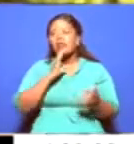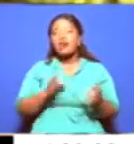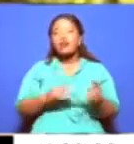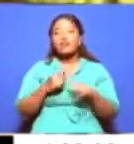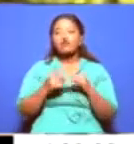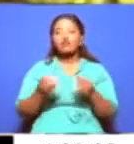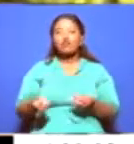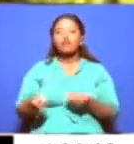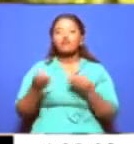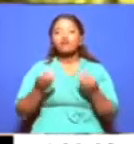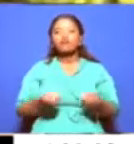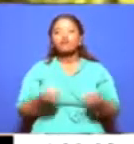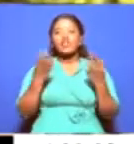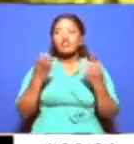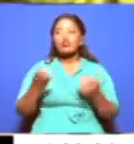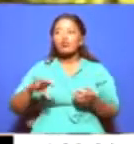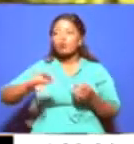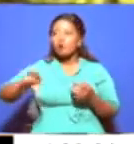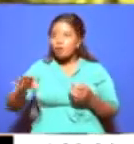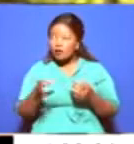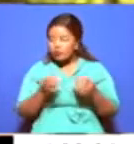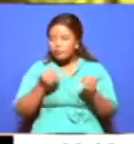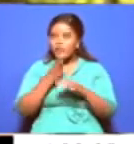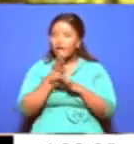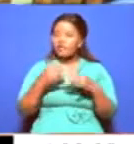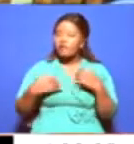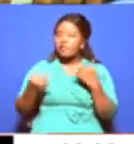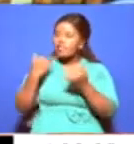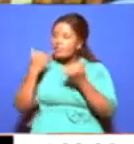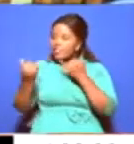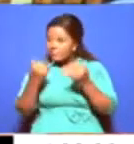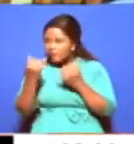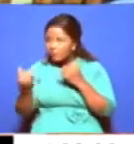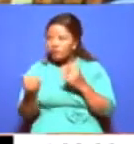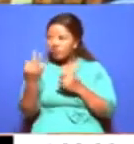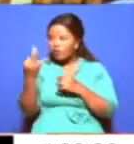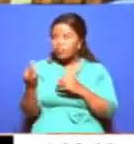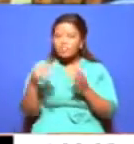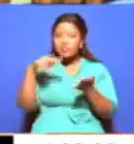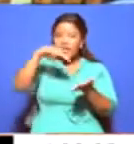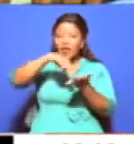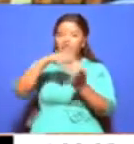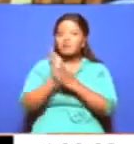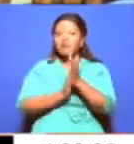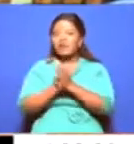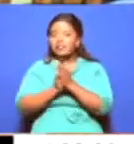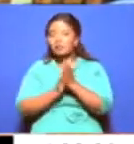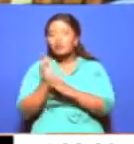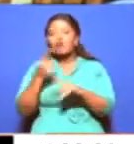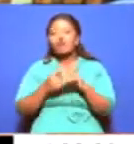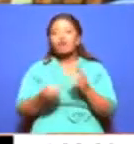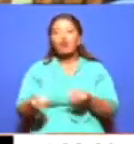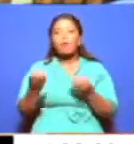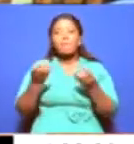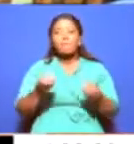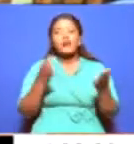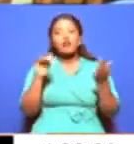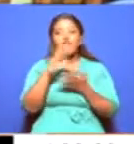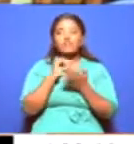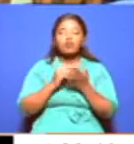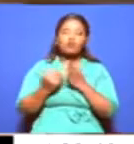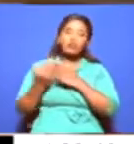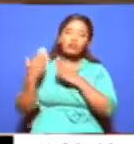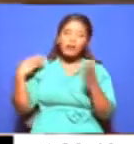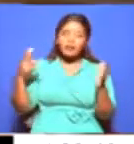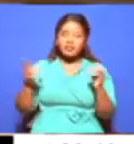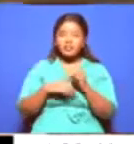Clerk Richard Koech after conducting interviews for three aspirants from Baringo Central for the past 6 months, where they concluded that